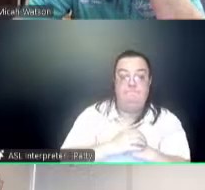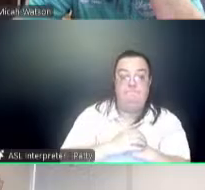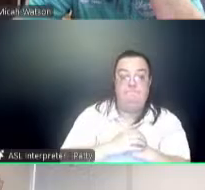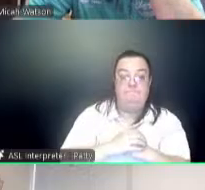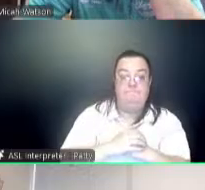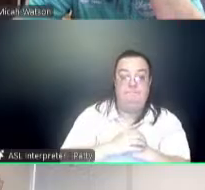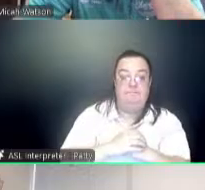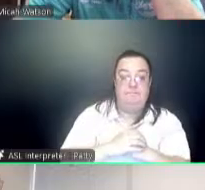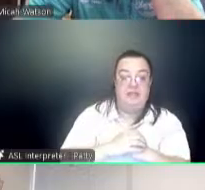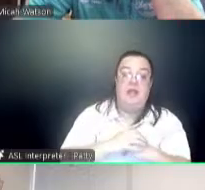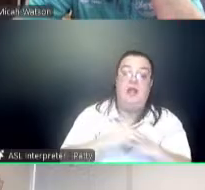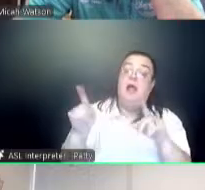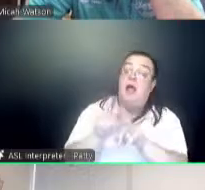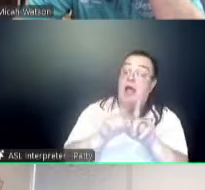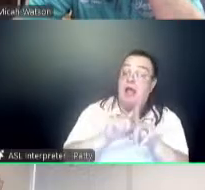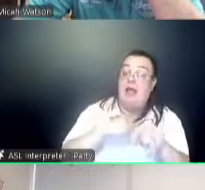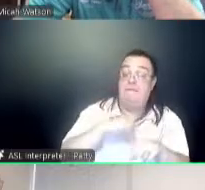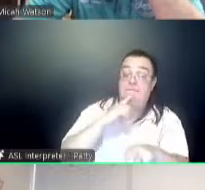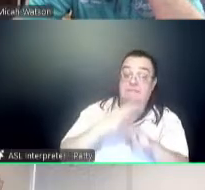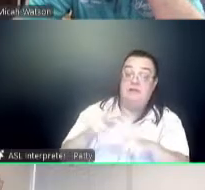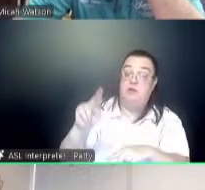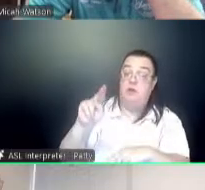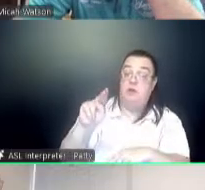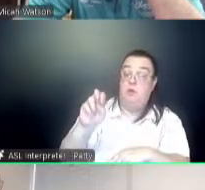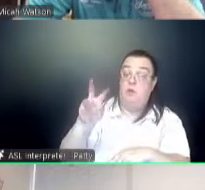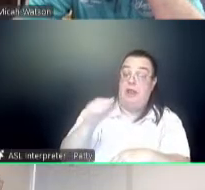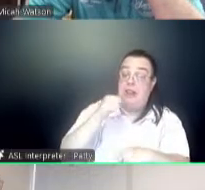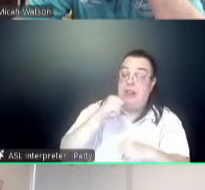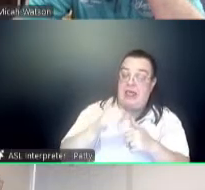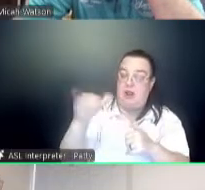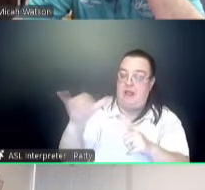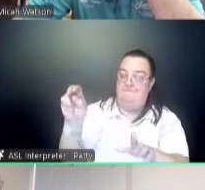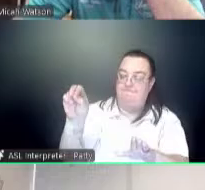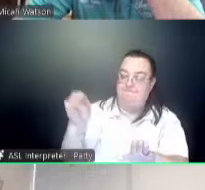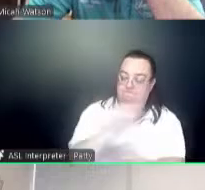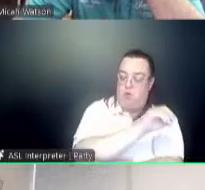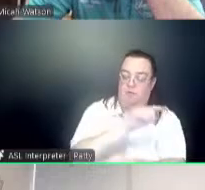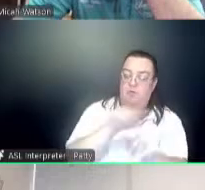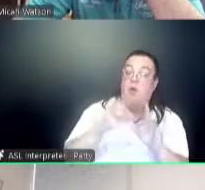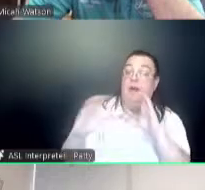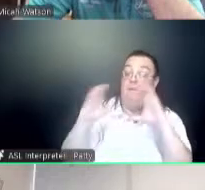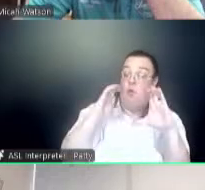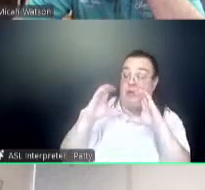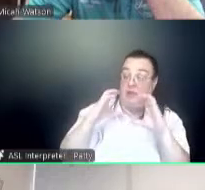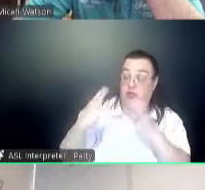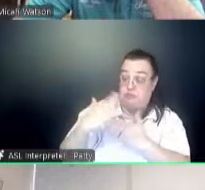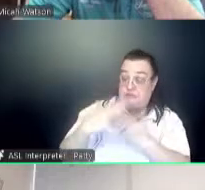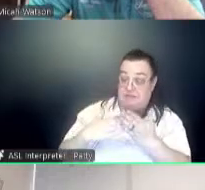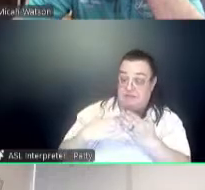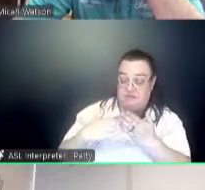As I've indicated, the newsletter was moved to the communication section.